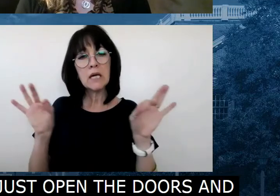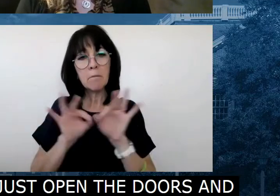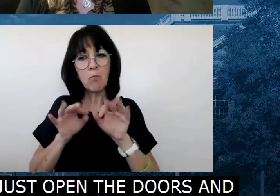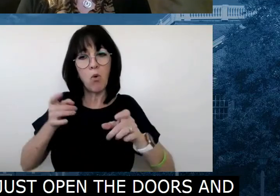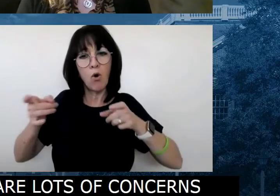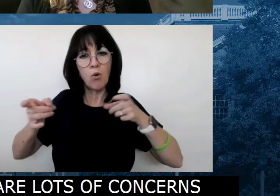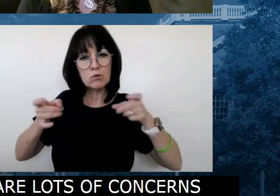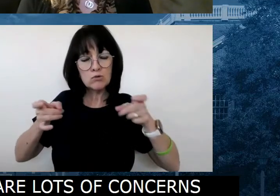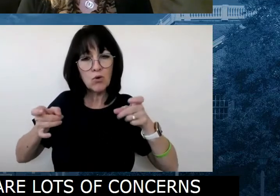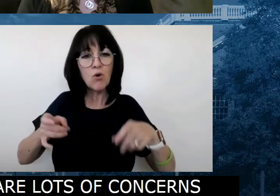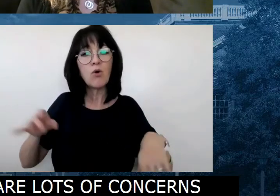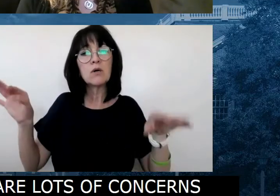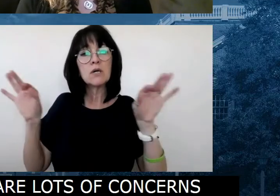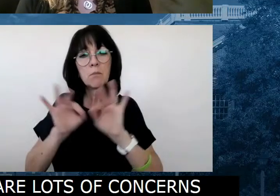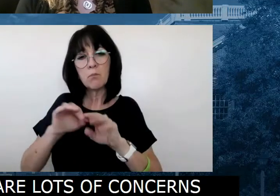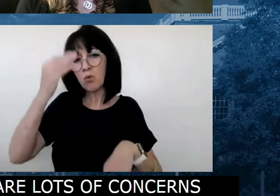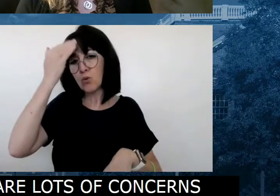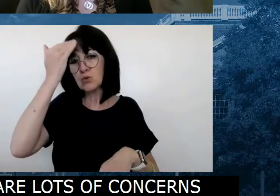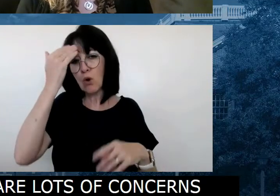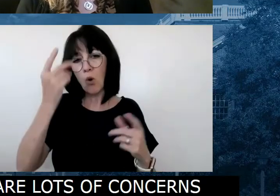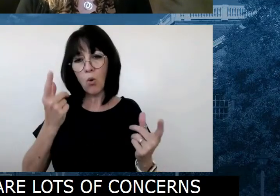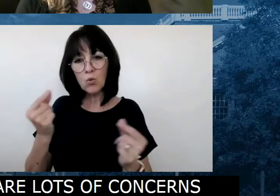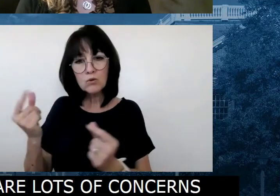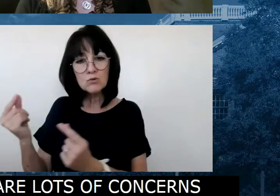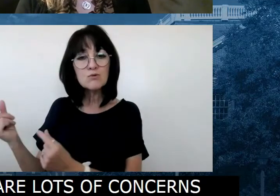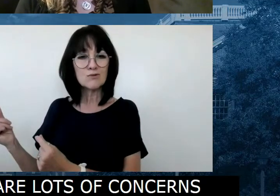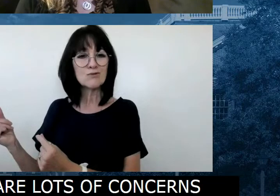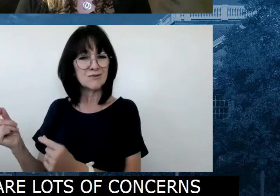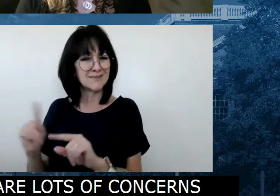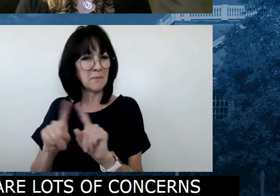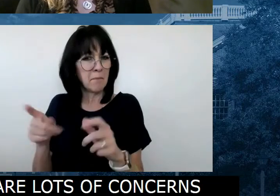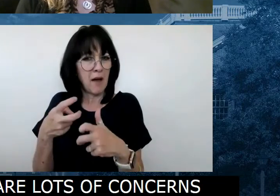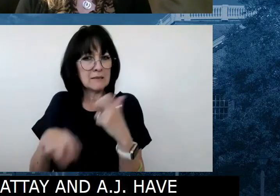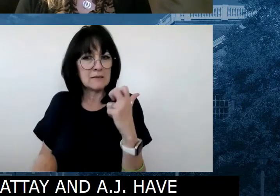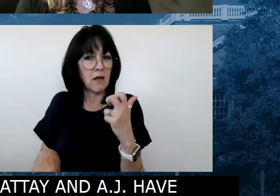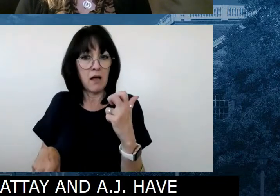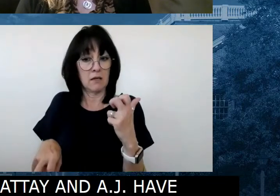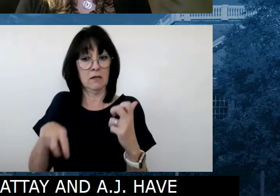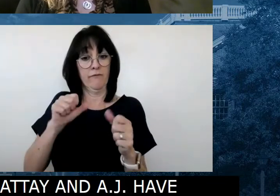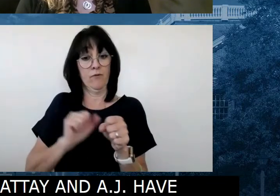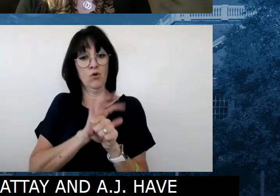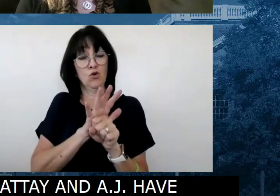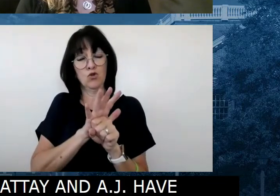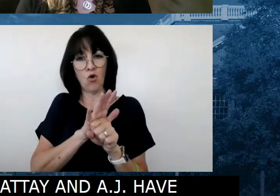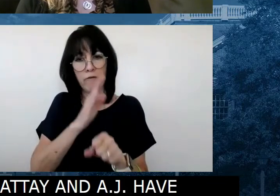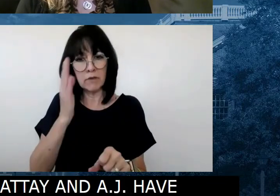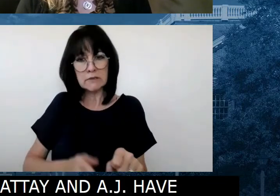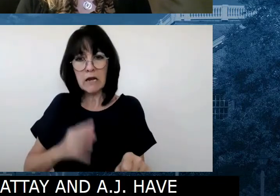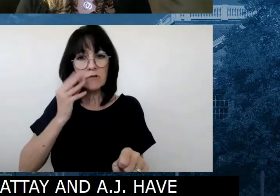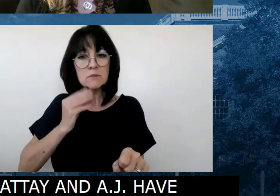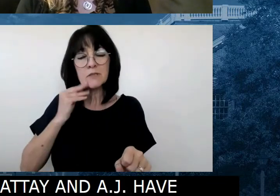really underscored that point, that we were learning as we went day by day, week by week, month by month.